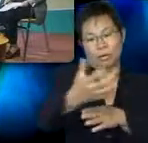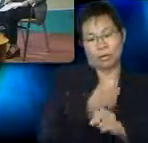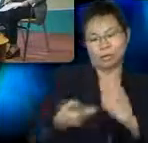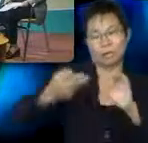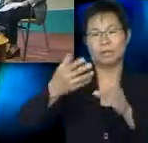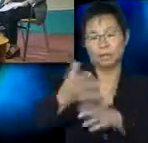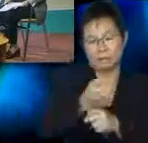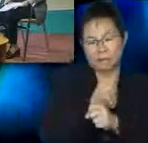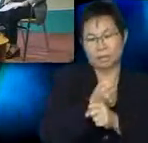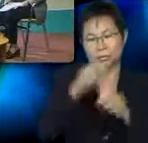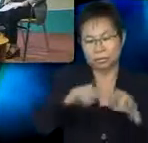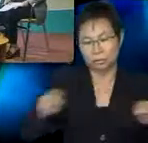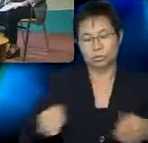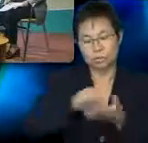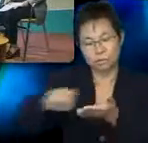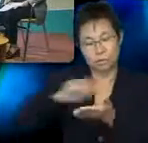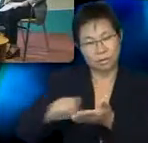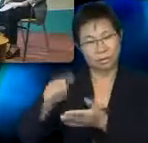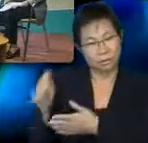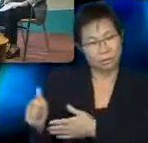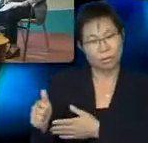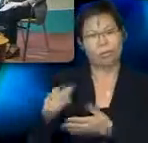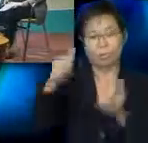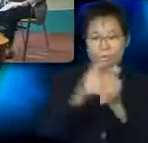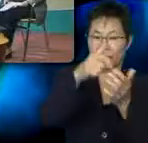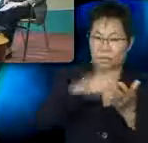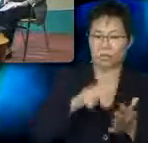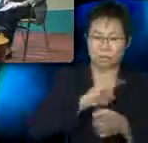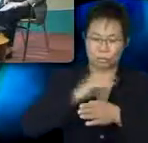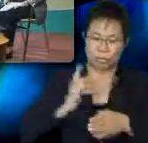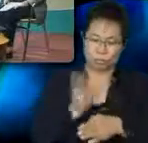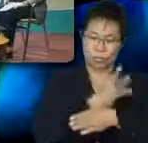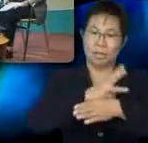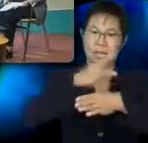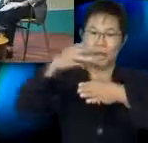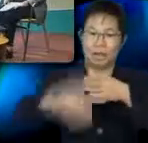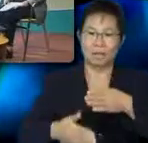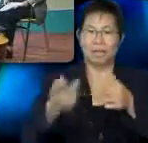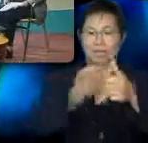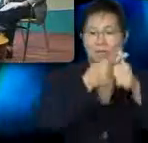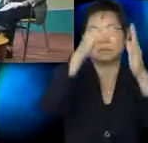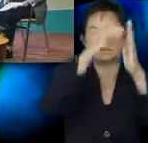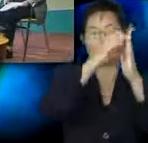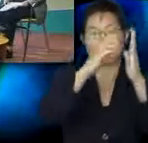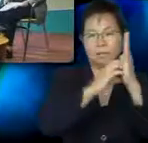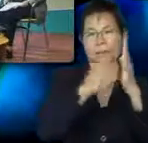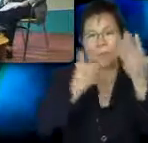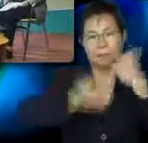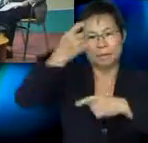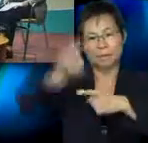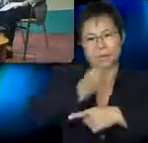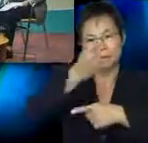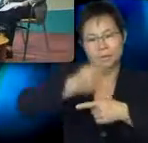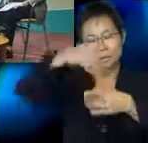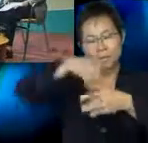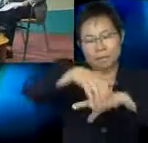to write their own protocols. With this, we end our first episode of Best